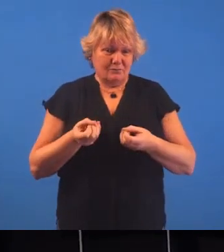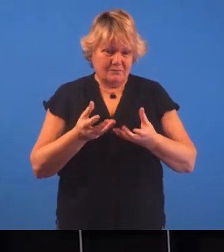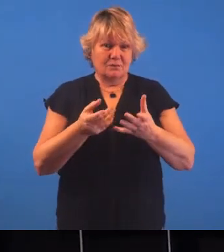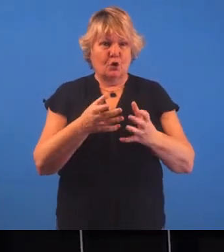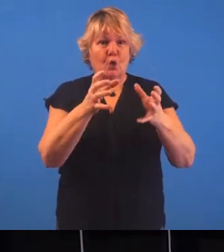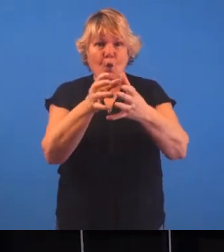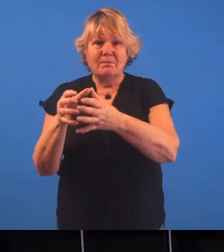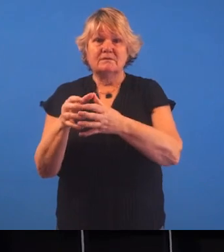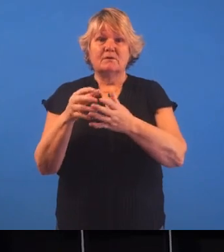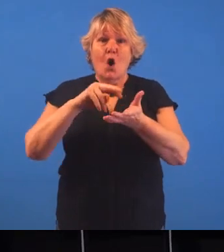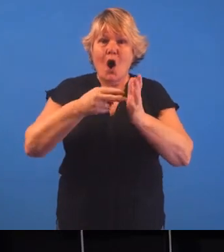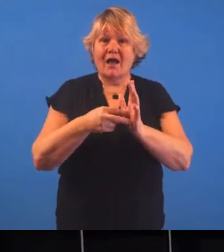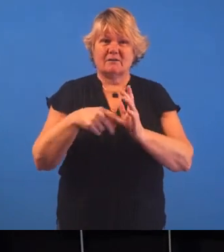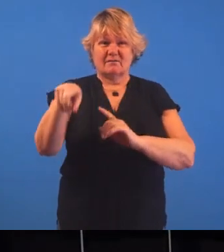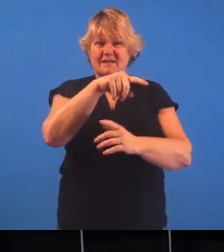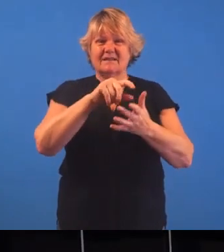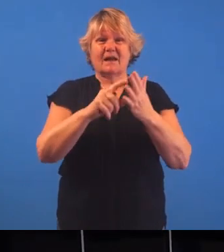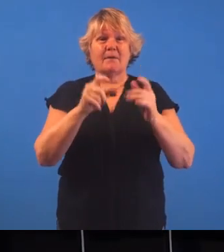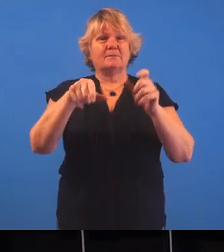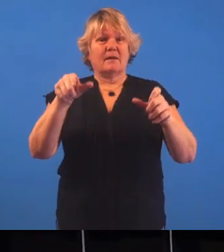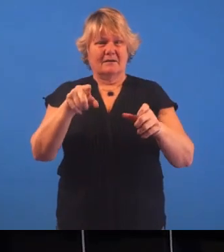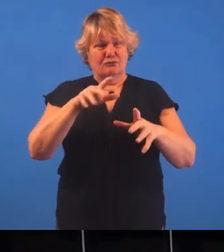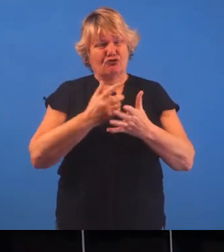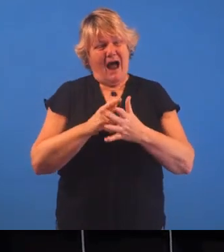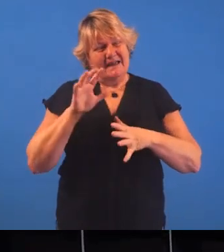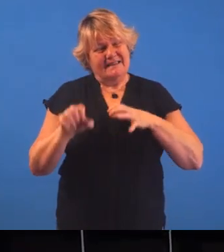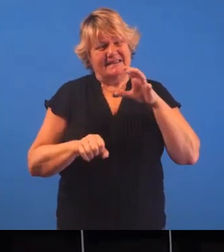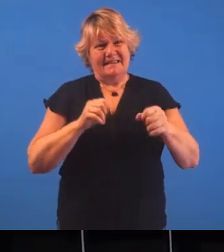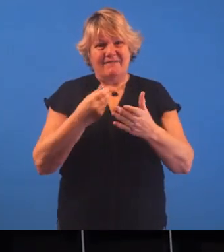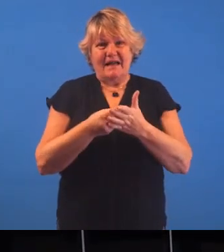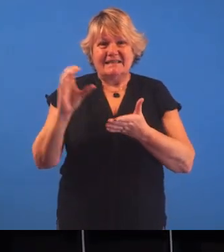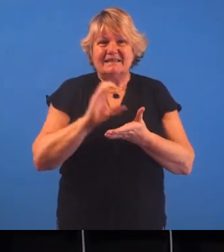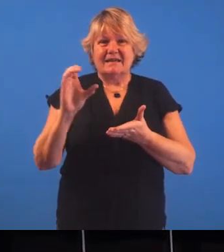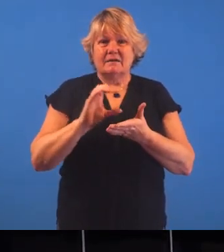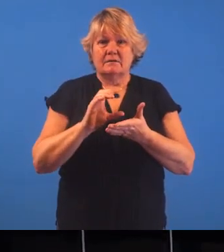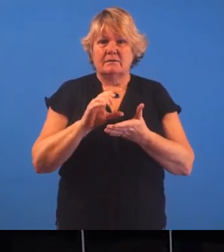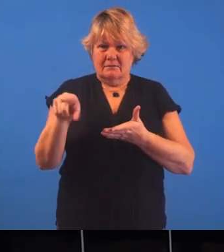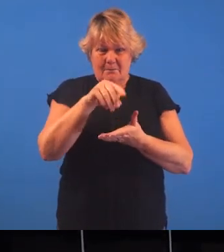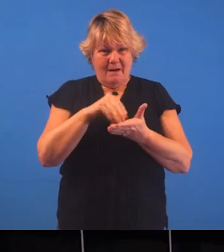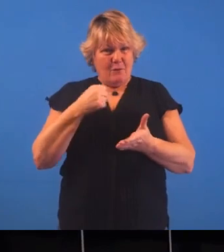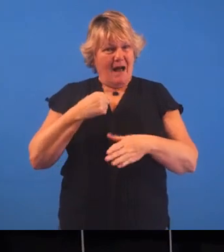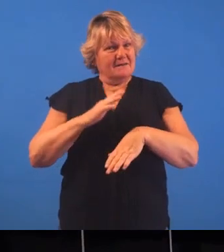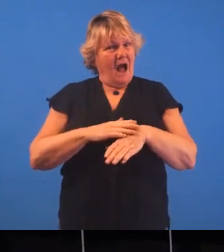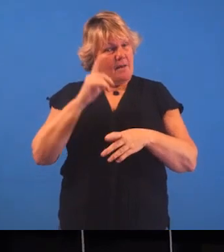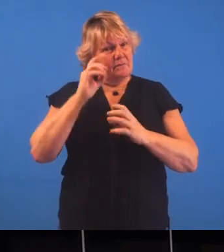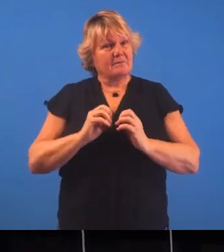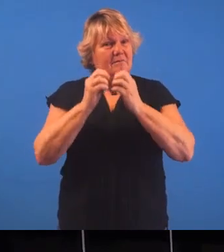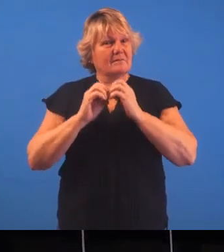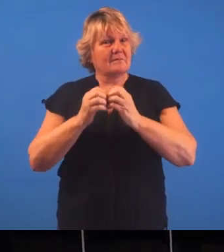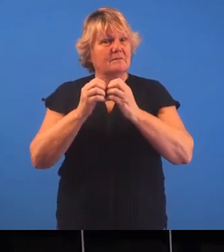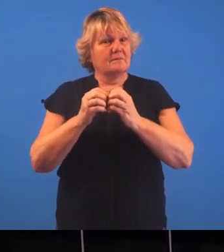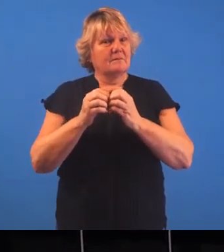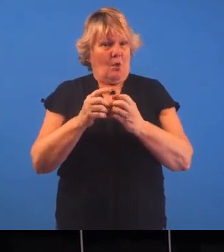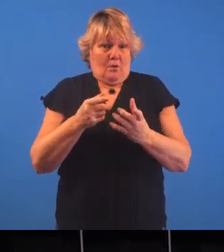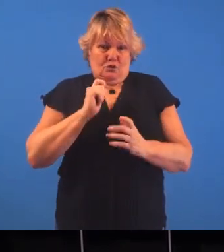mostly to groups and organisations of disabled people who struggle to raise any funding that will pay me for my time and creativity.